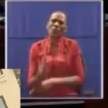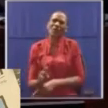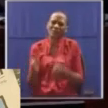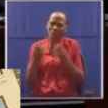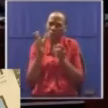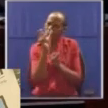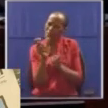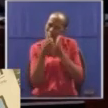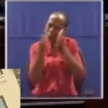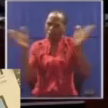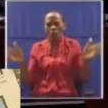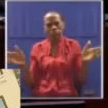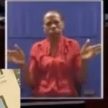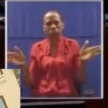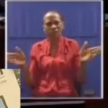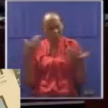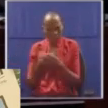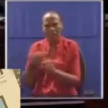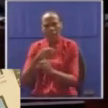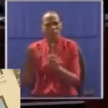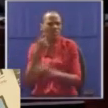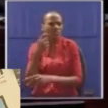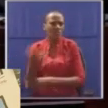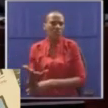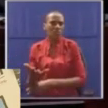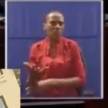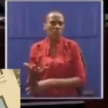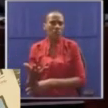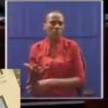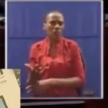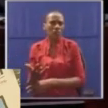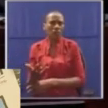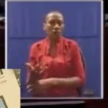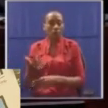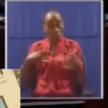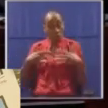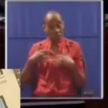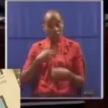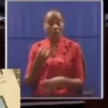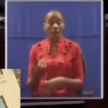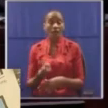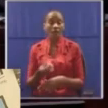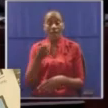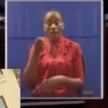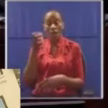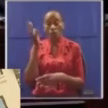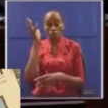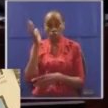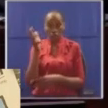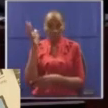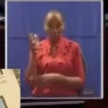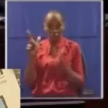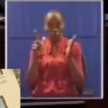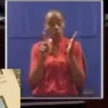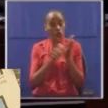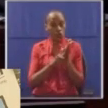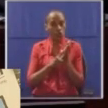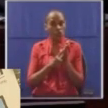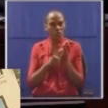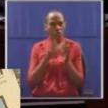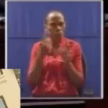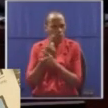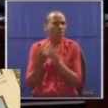widely defined and can be abused. Now, we also are concerned that hate speech laws have been used internationally